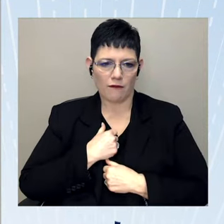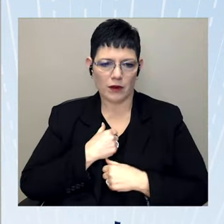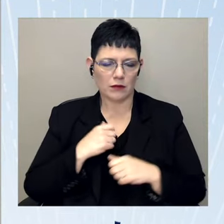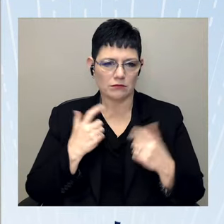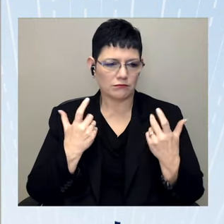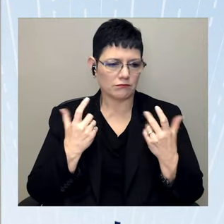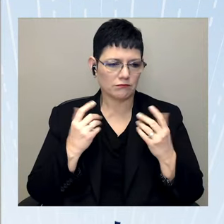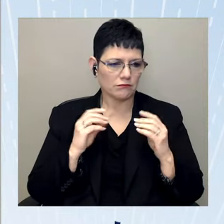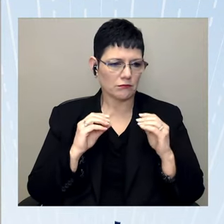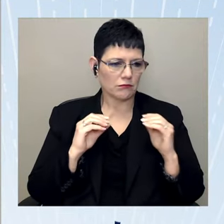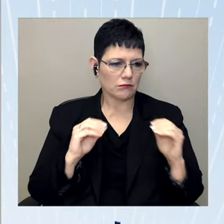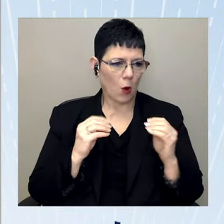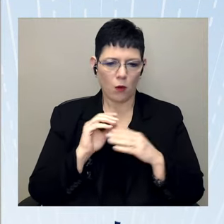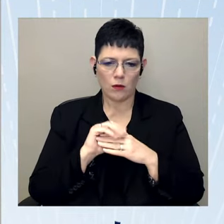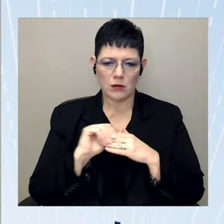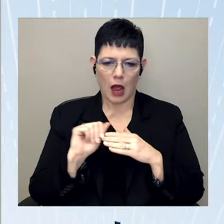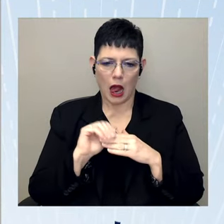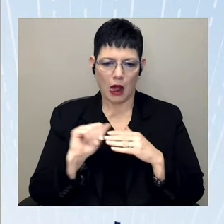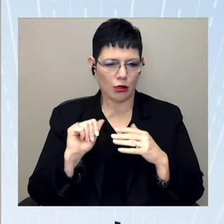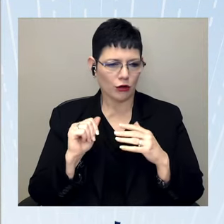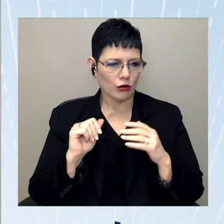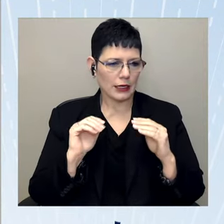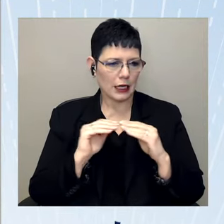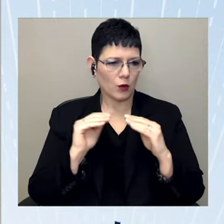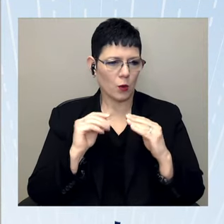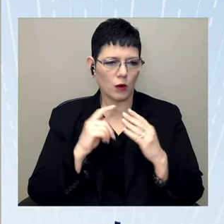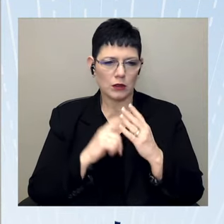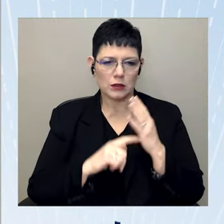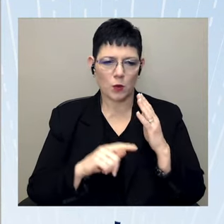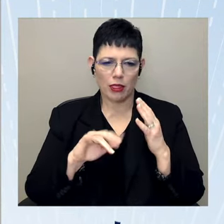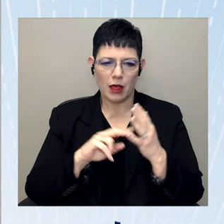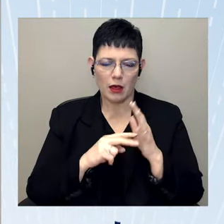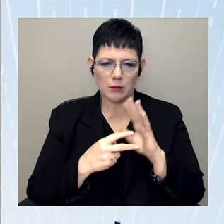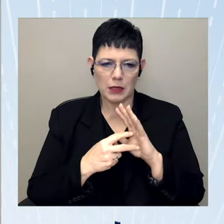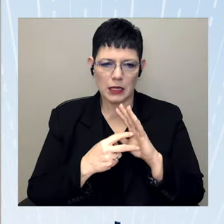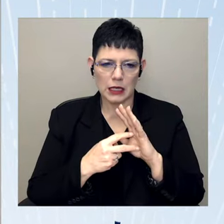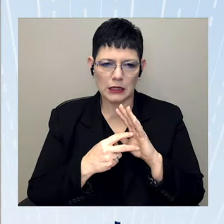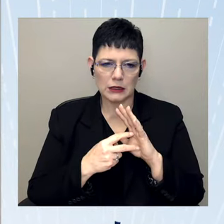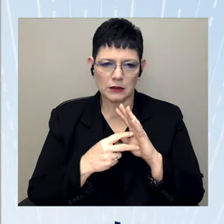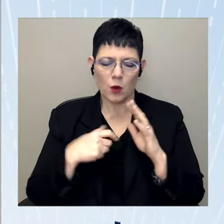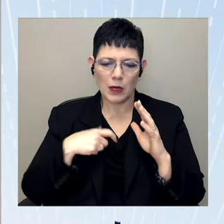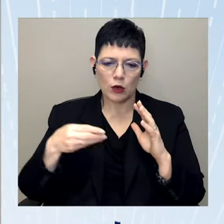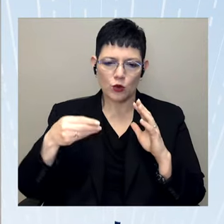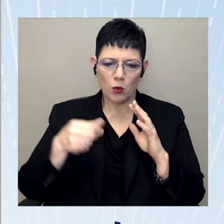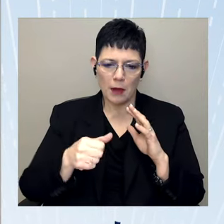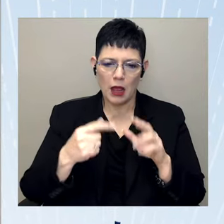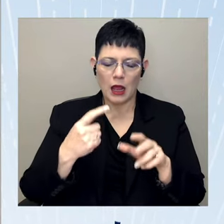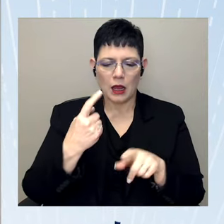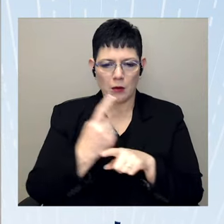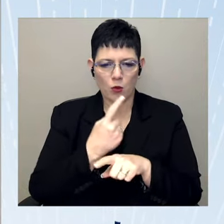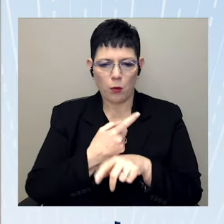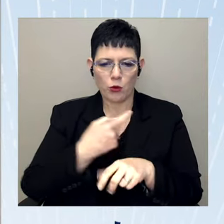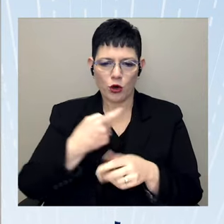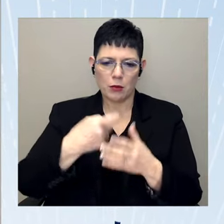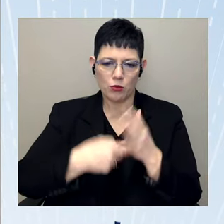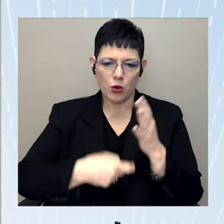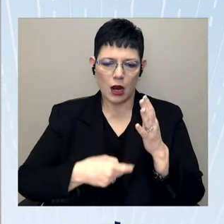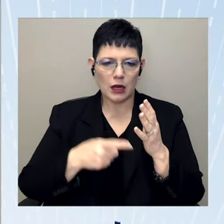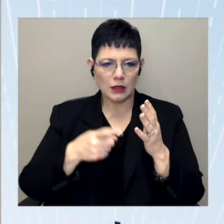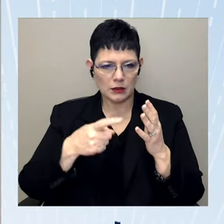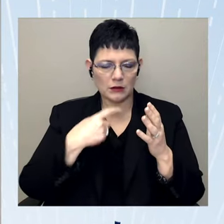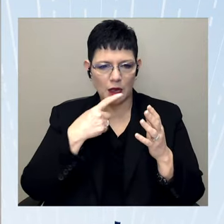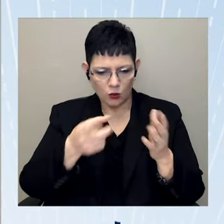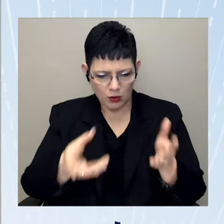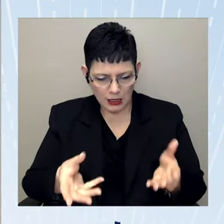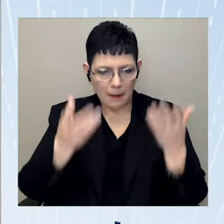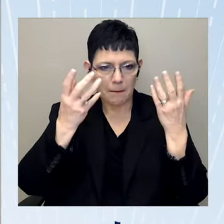But we can figure out how to pay people the right way for priceless work. And so I say to each and every one of you, stand up,